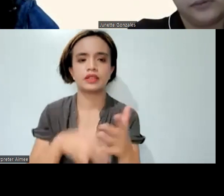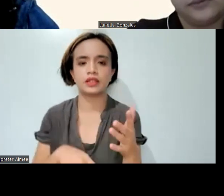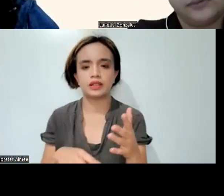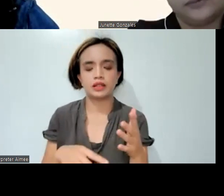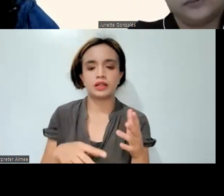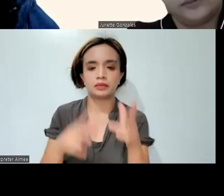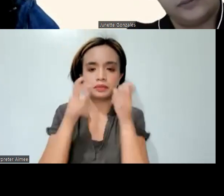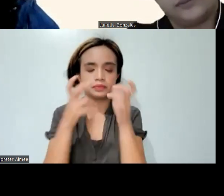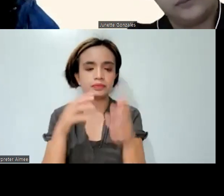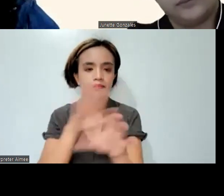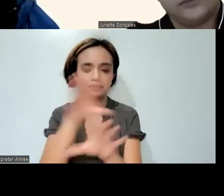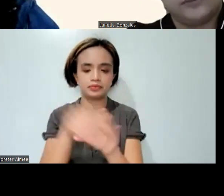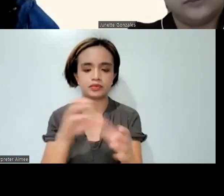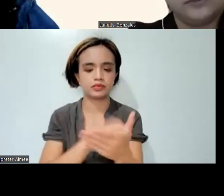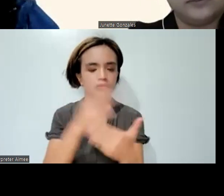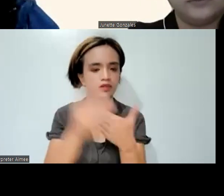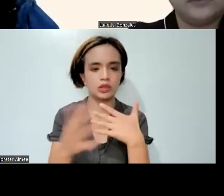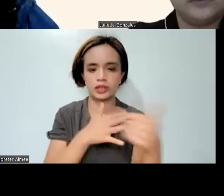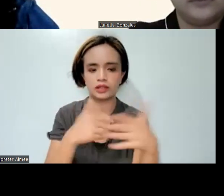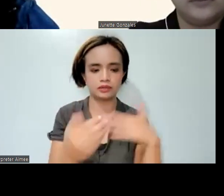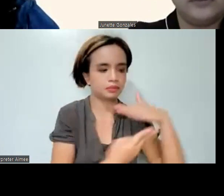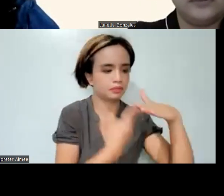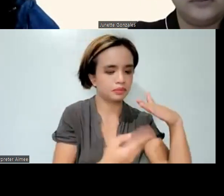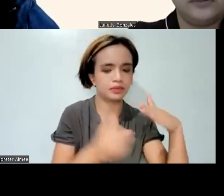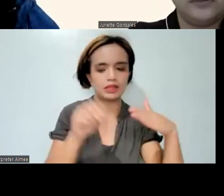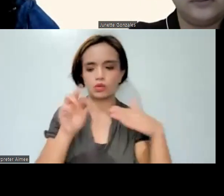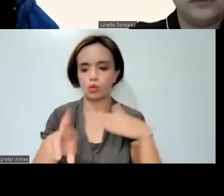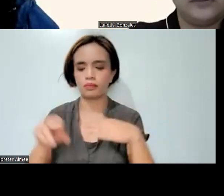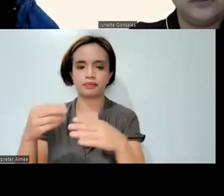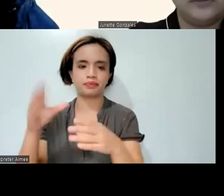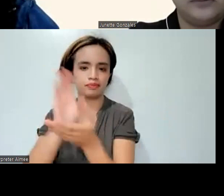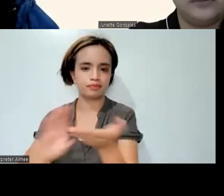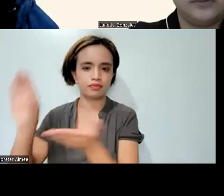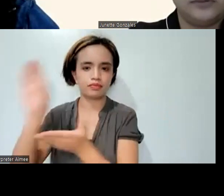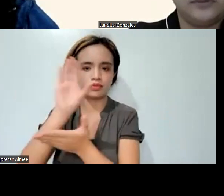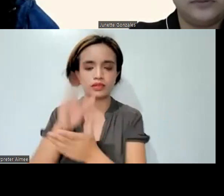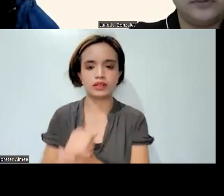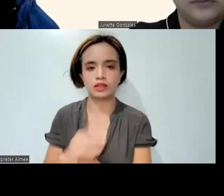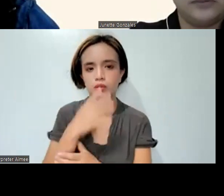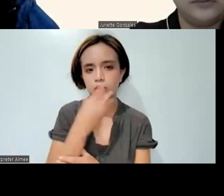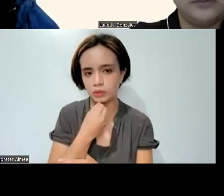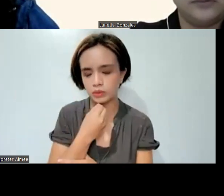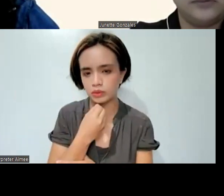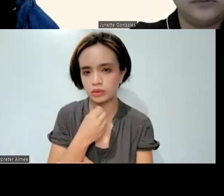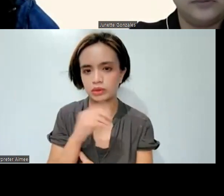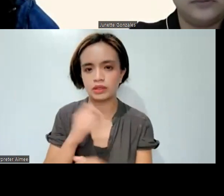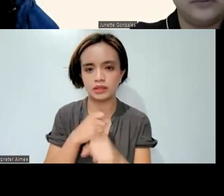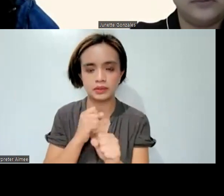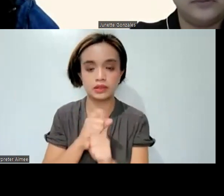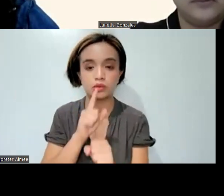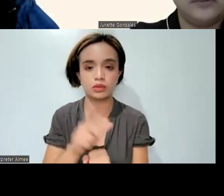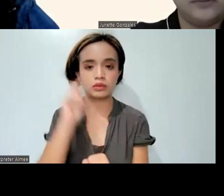curriculum, whether basic or higher ed, considering that the ones doing the pencil pushing at the highest level are